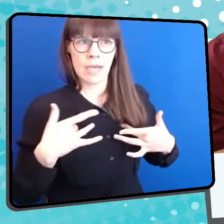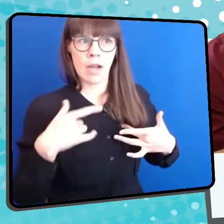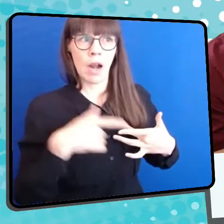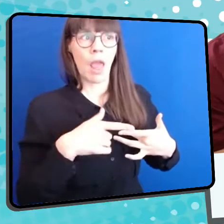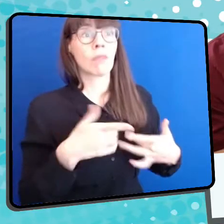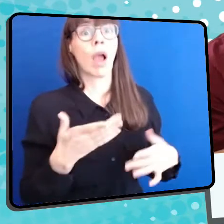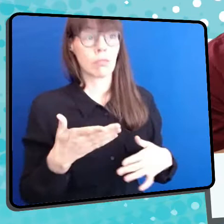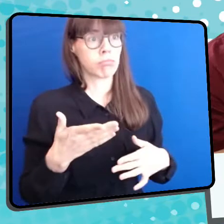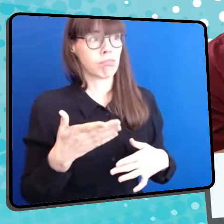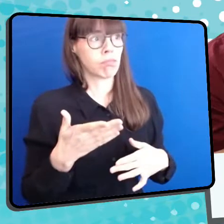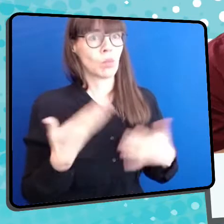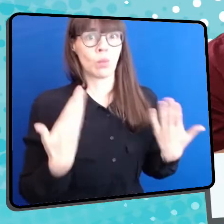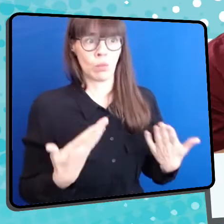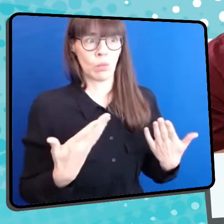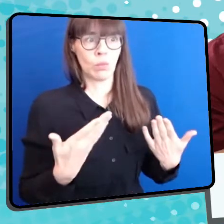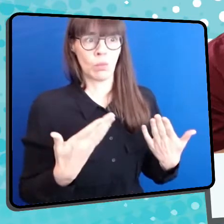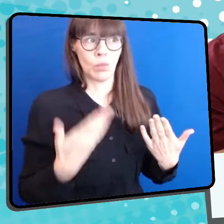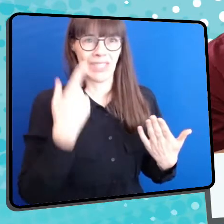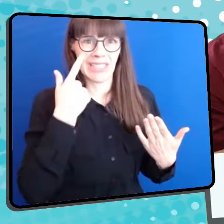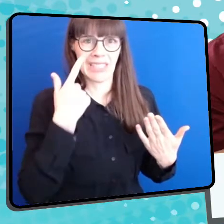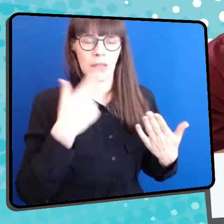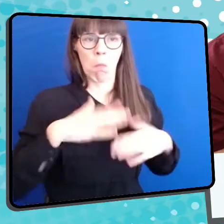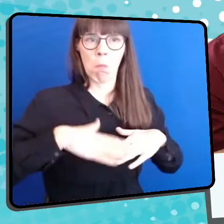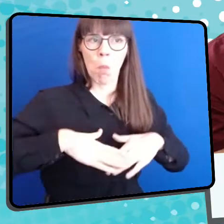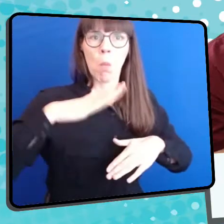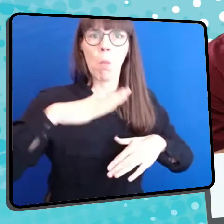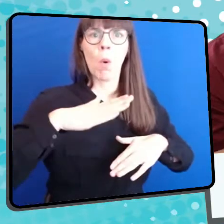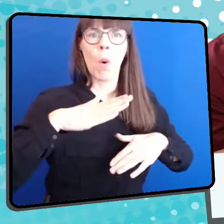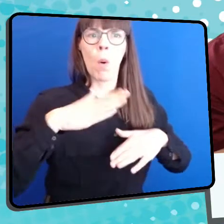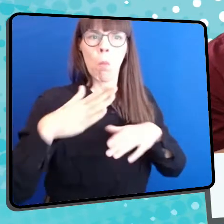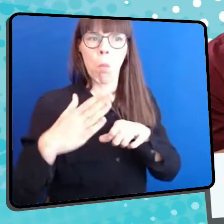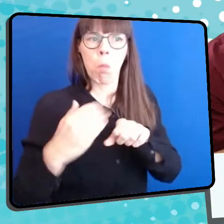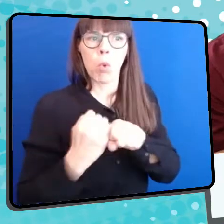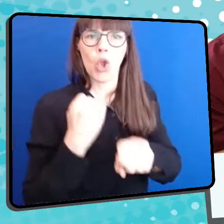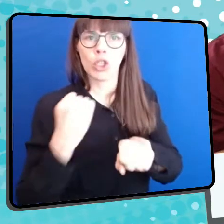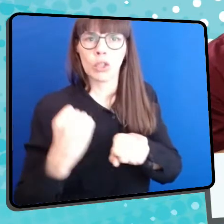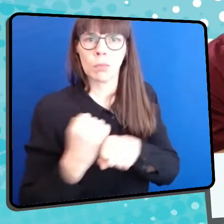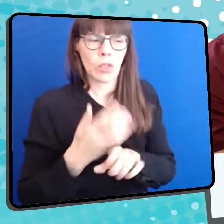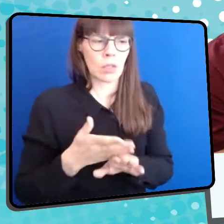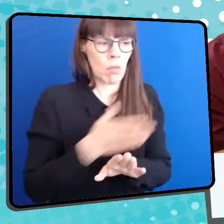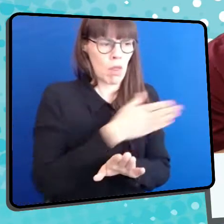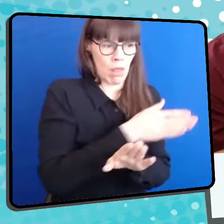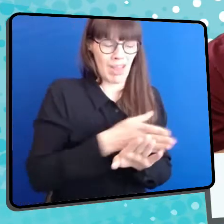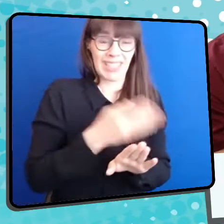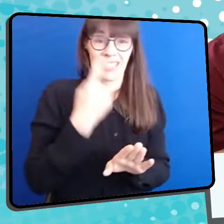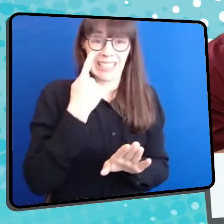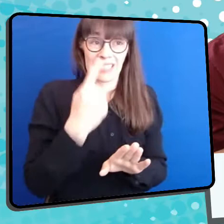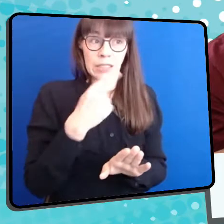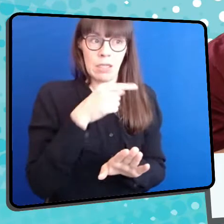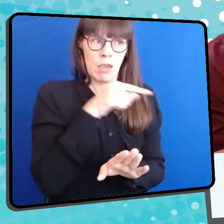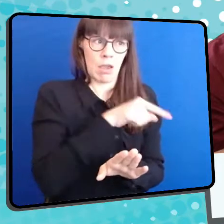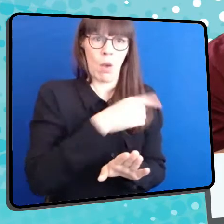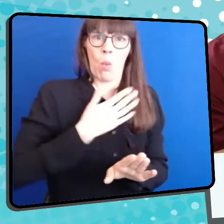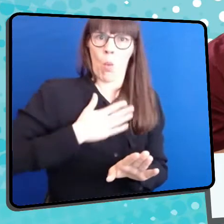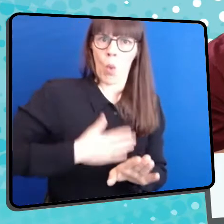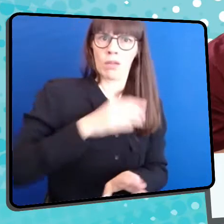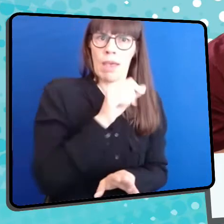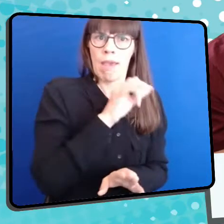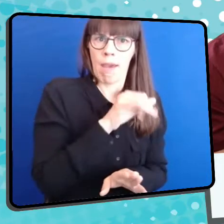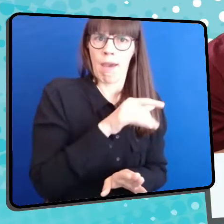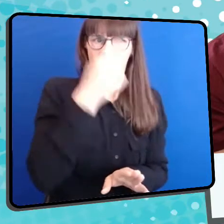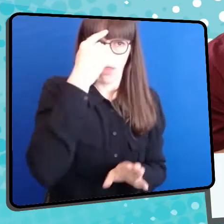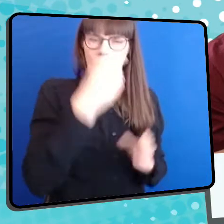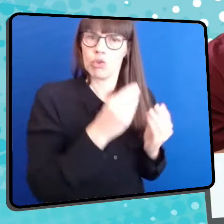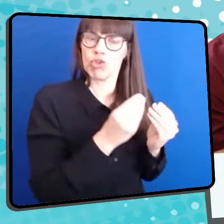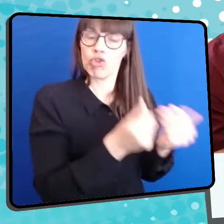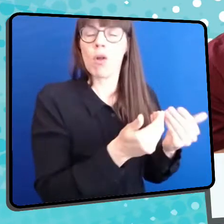Have you seen a progression where we are moving more to production? Yeah, I think the difference kind of falls into